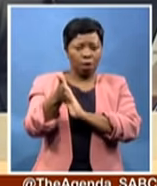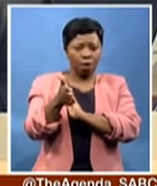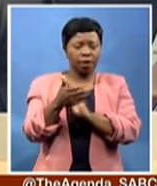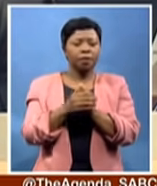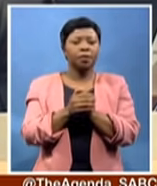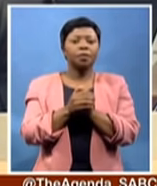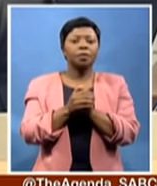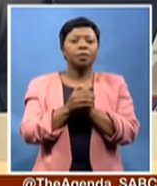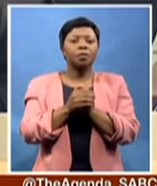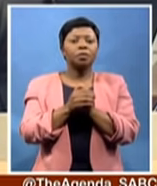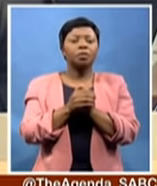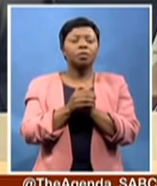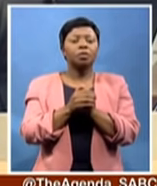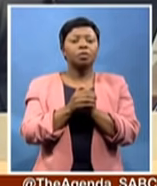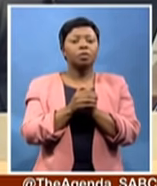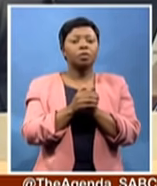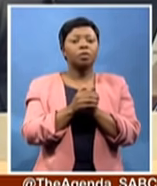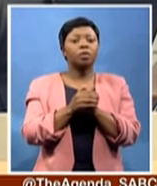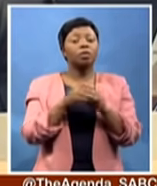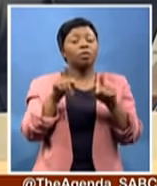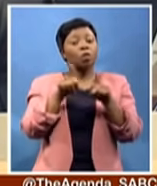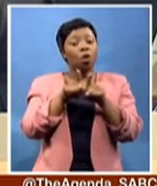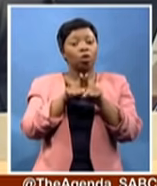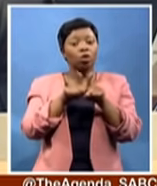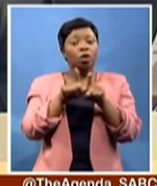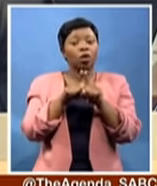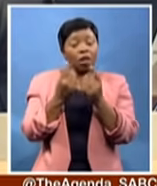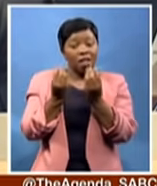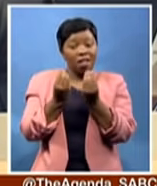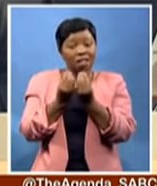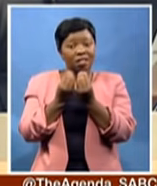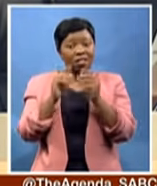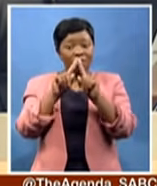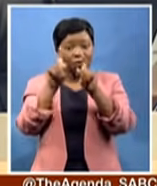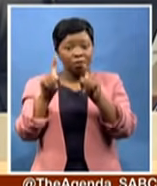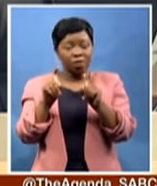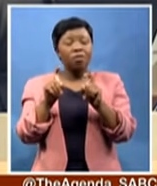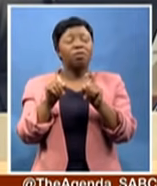likely be difficult and painful for the ANC.